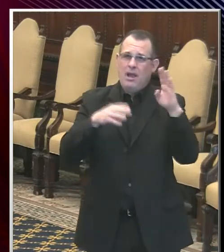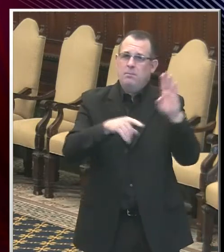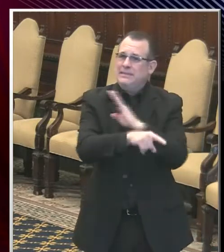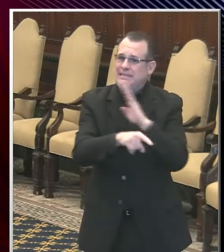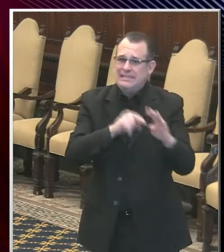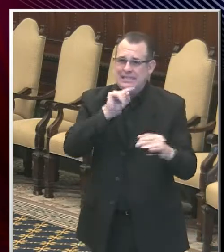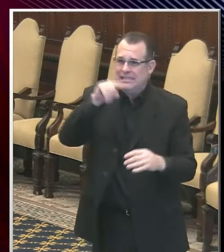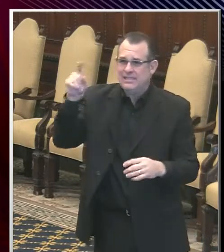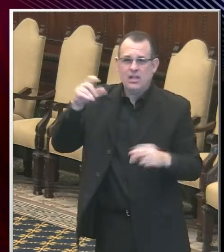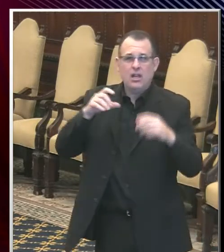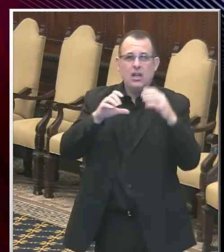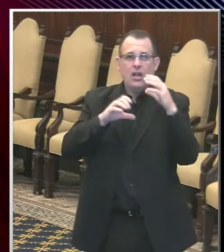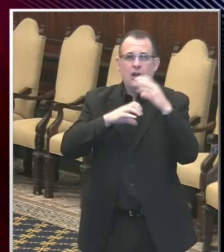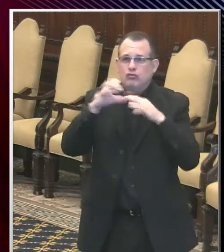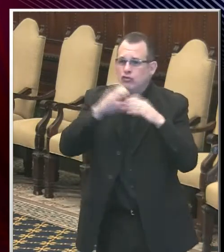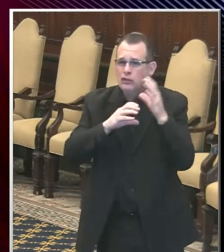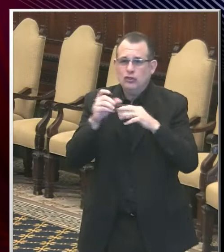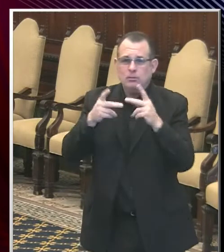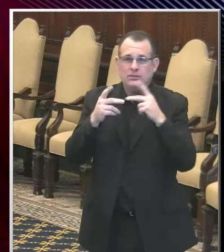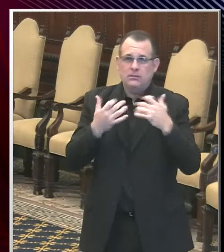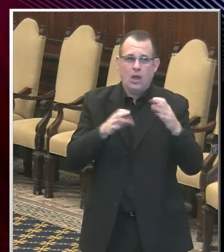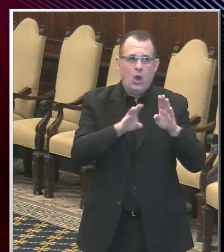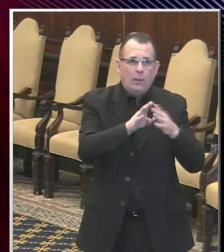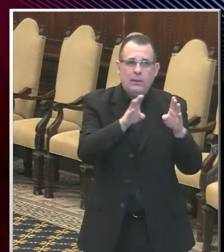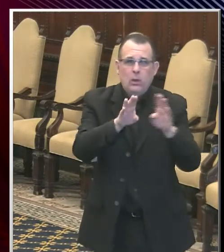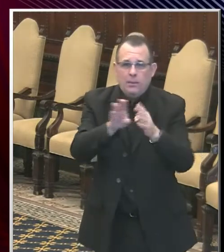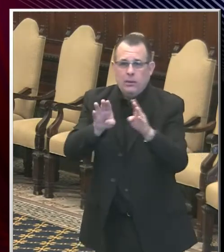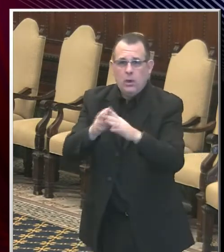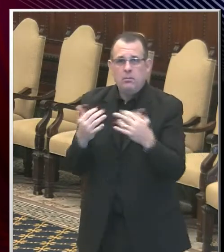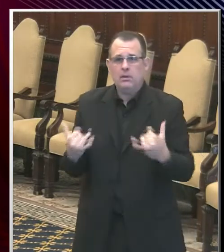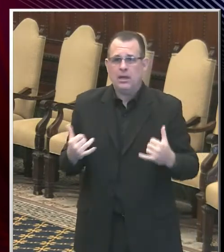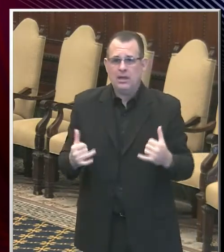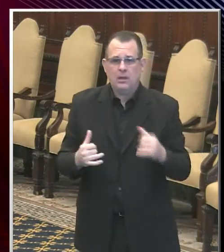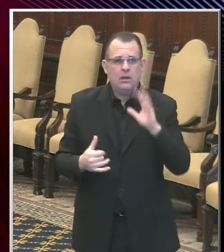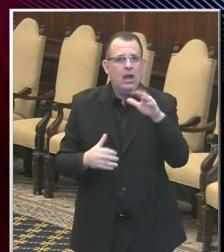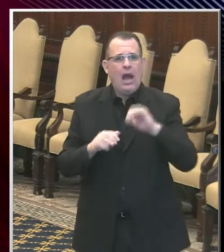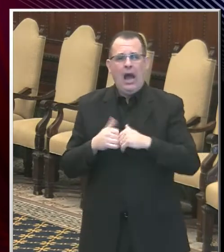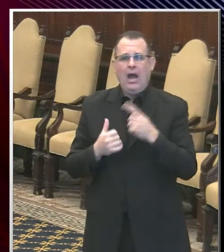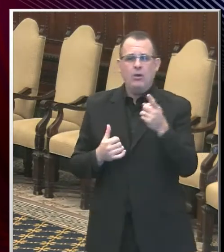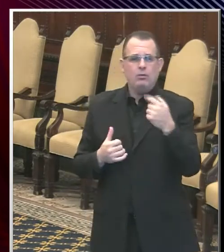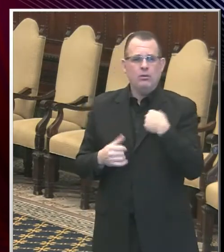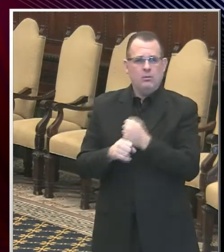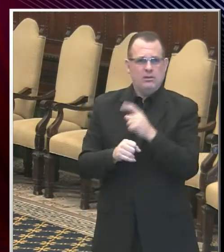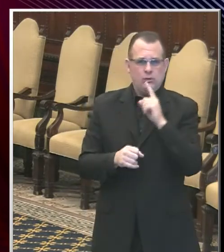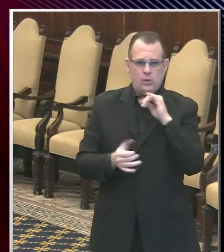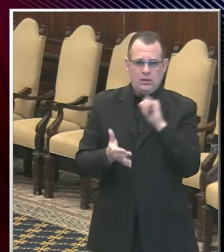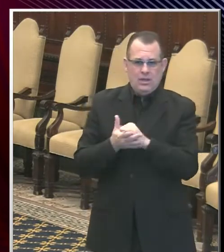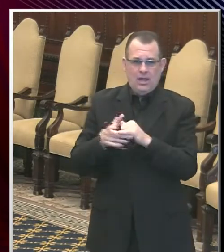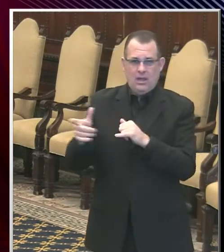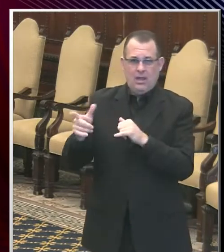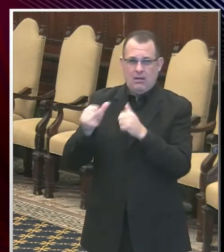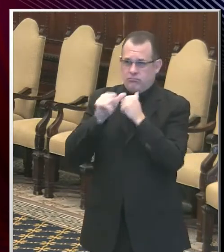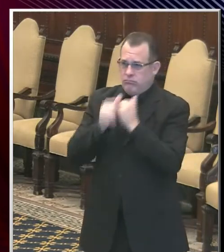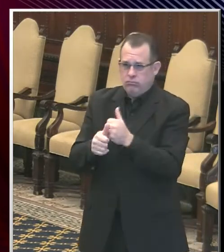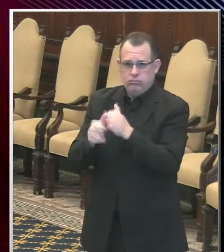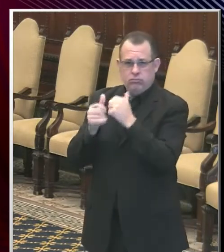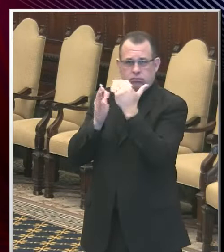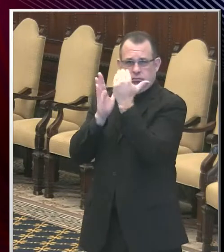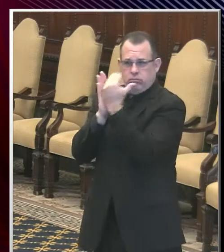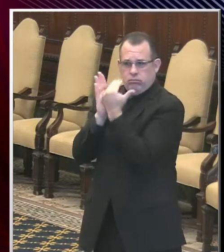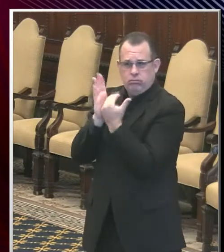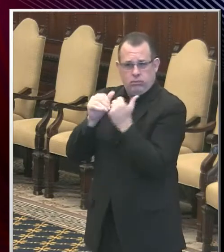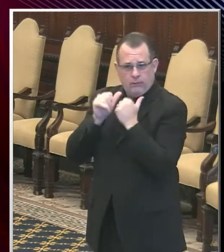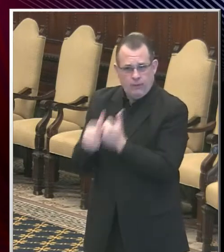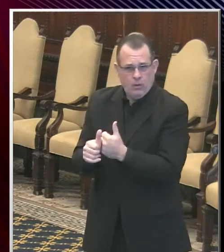construction sites opening back up today, how are you making sure that these guidelines that you put in place are being followed? And does the city